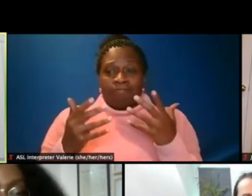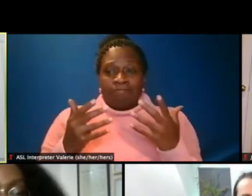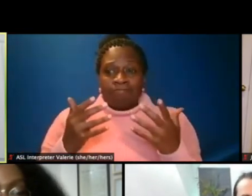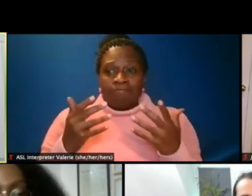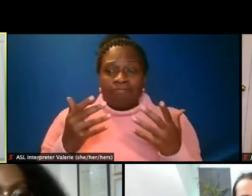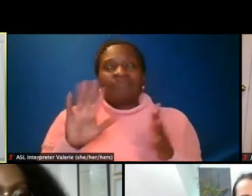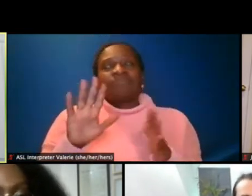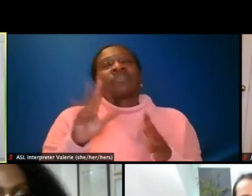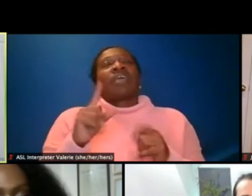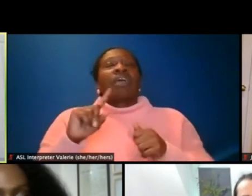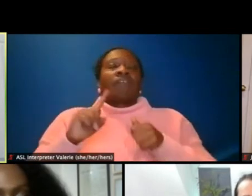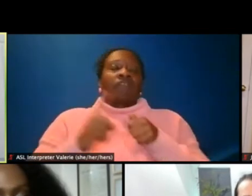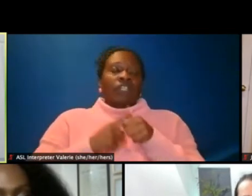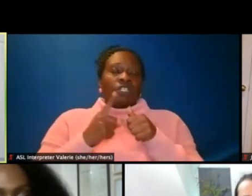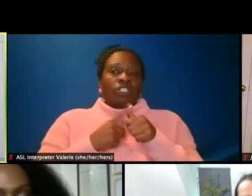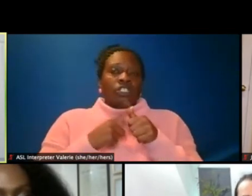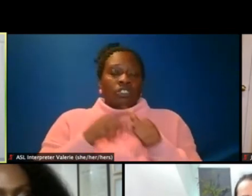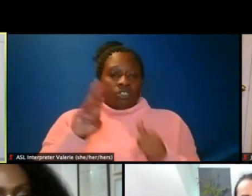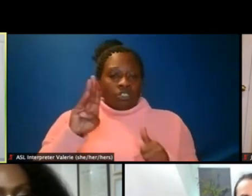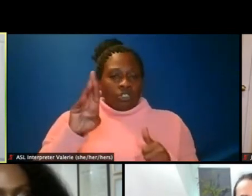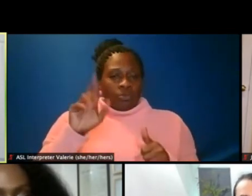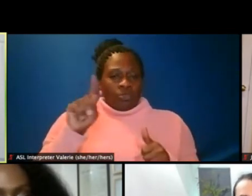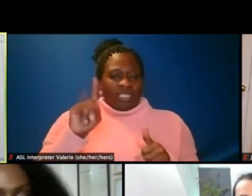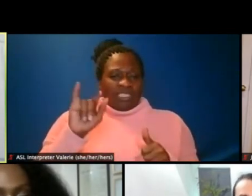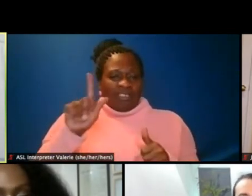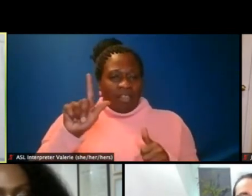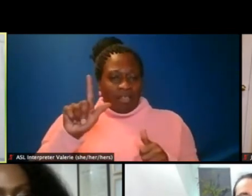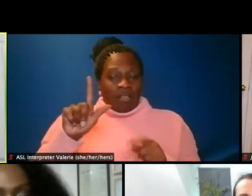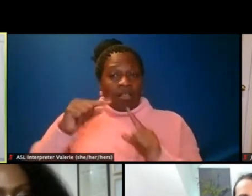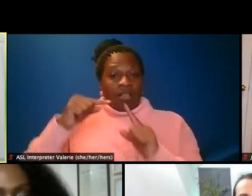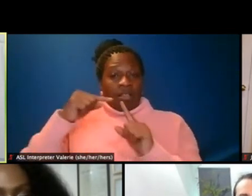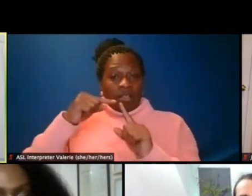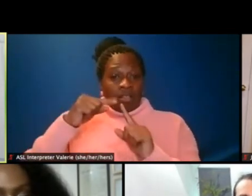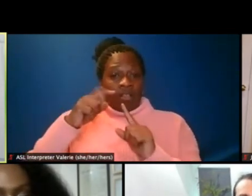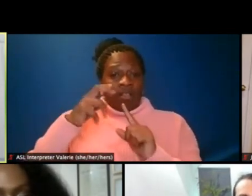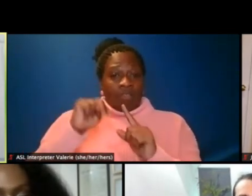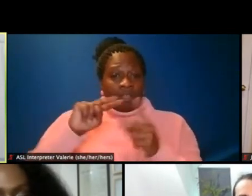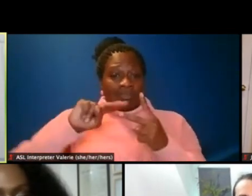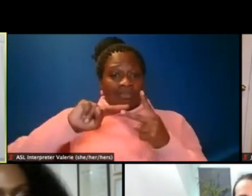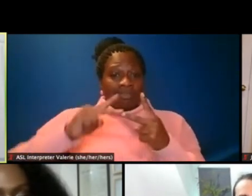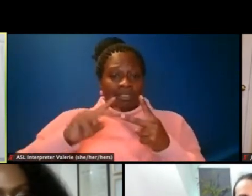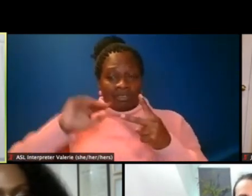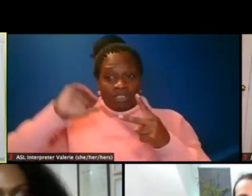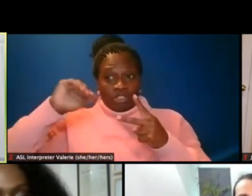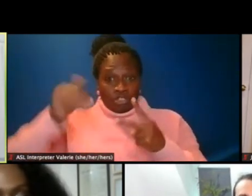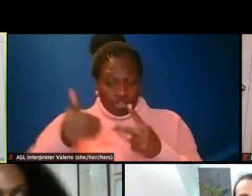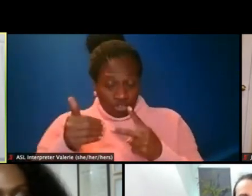at first in Brazil, but then being introduced to it